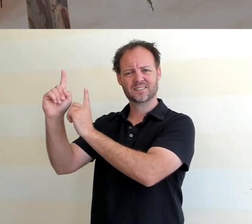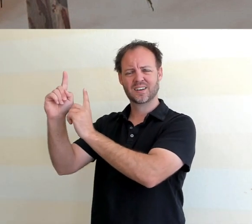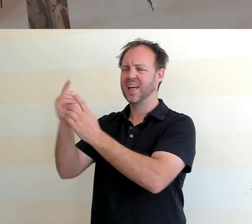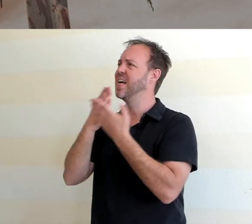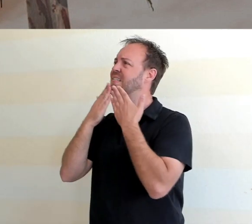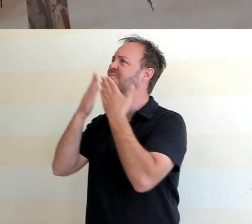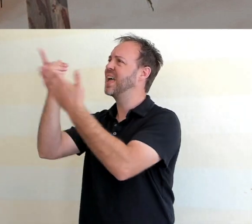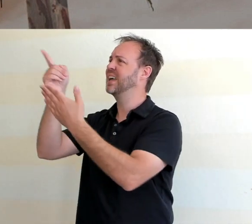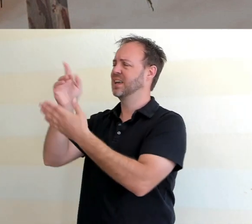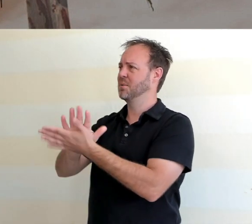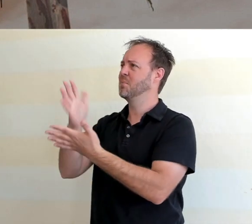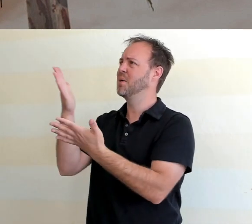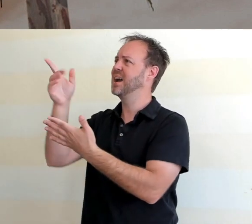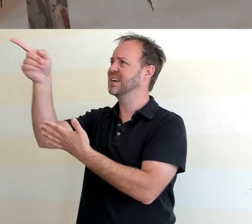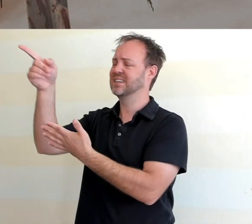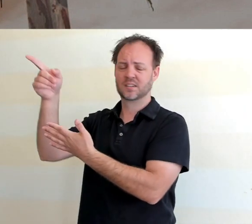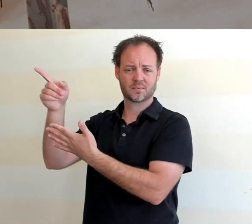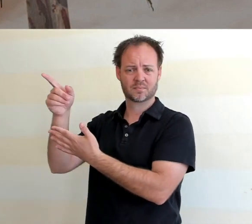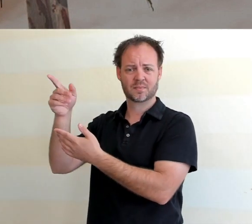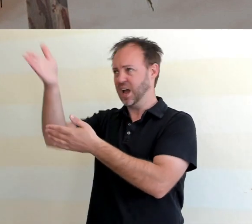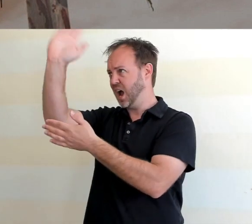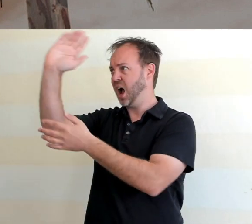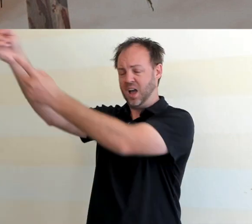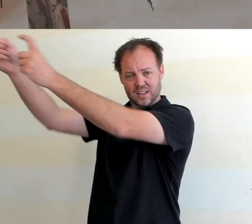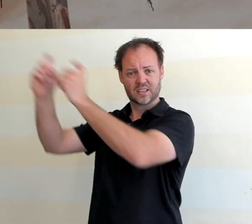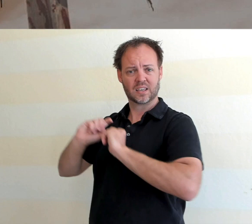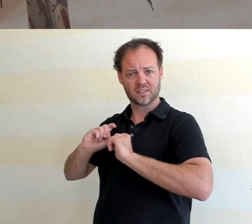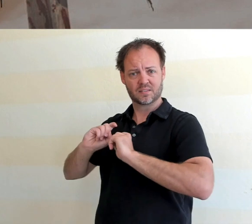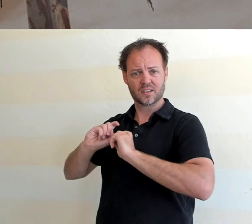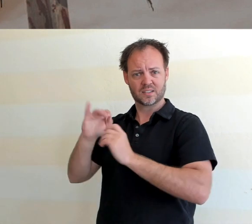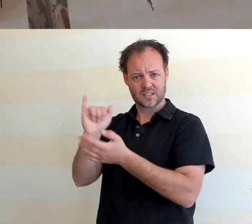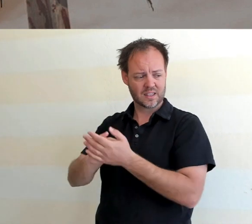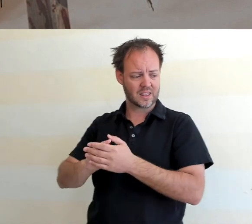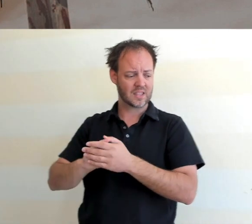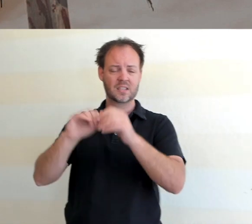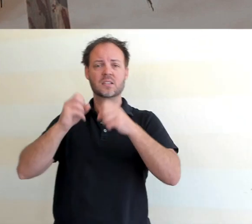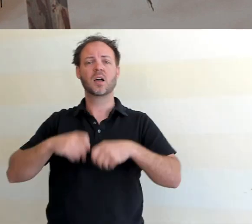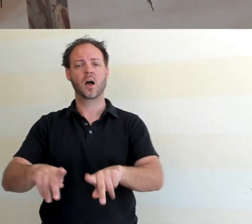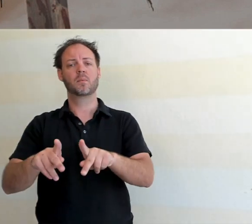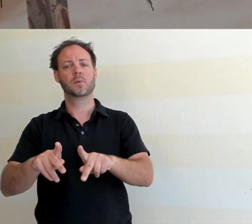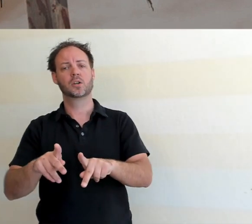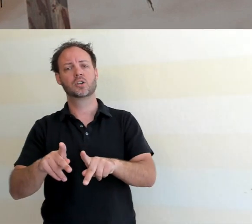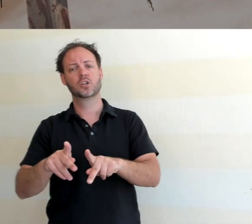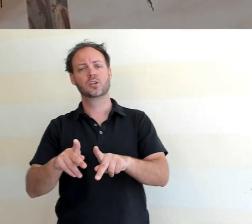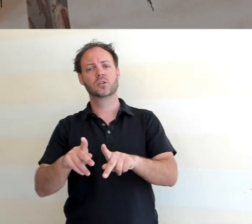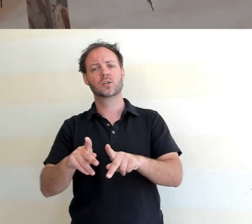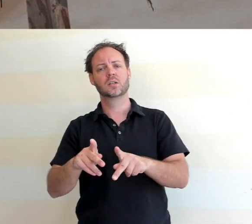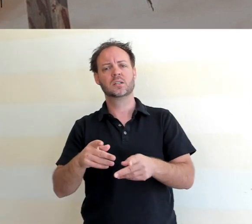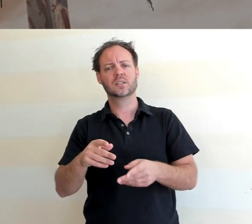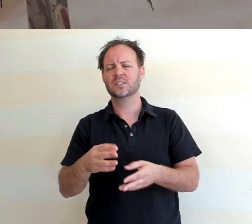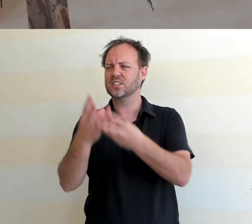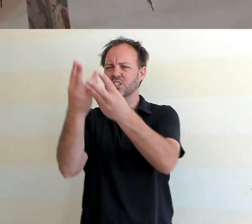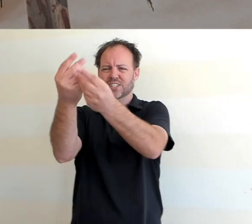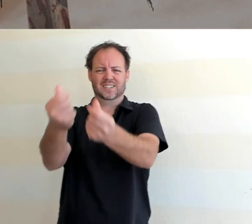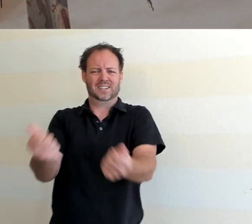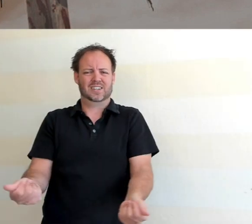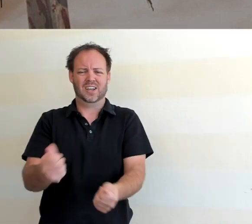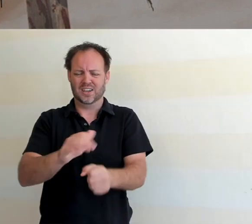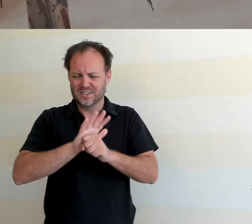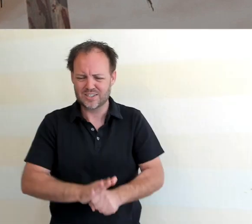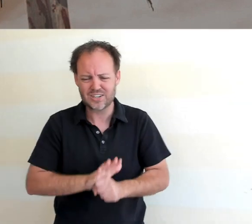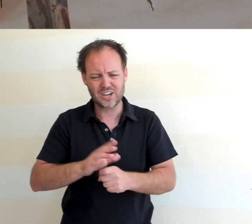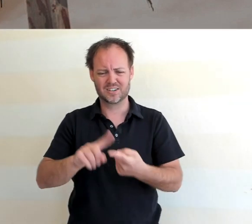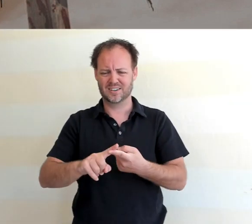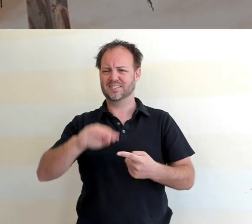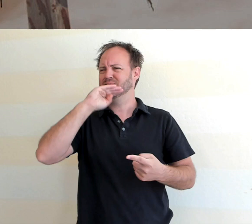him. It's a way that God has given to you to disperse and diffuse the stress and